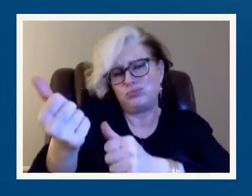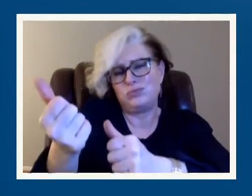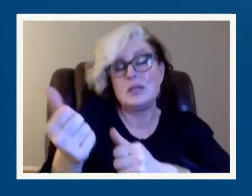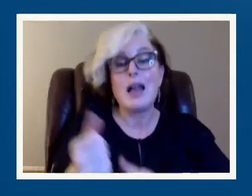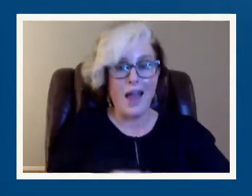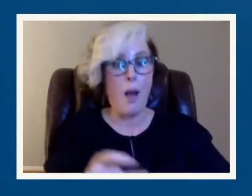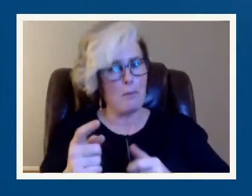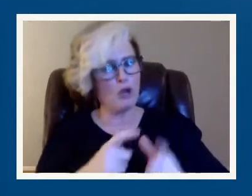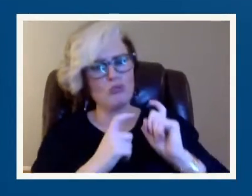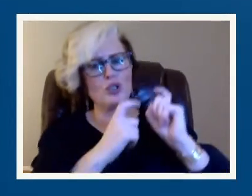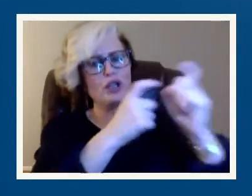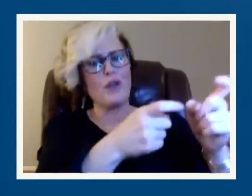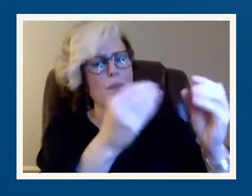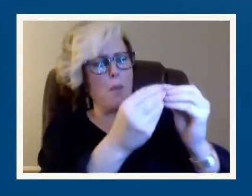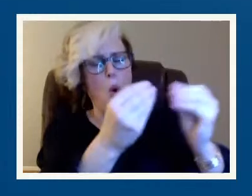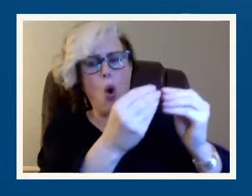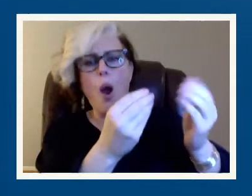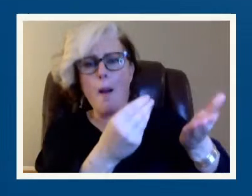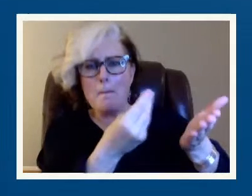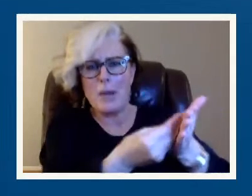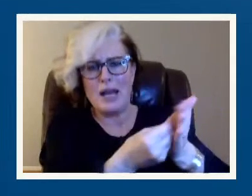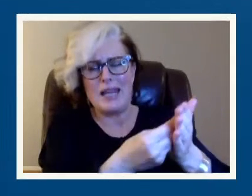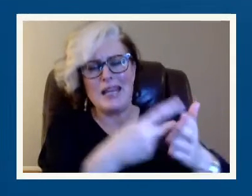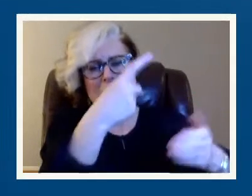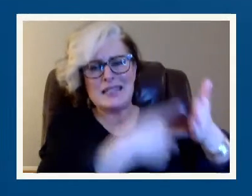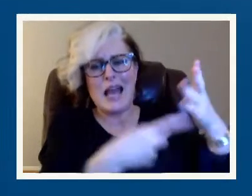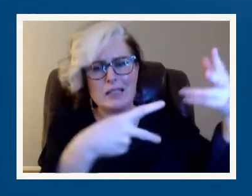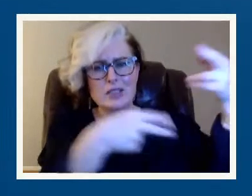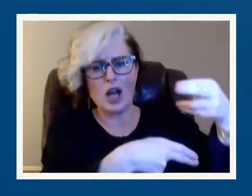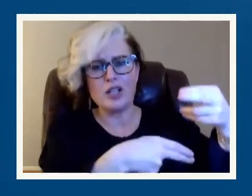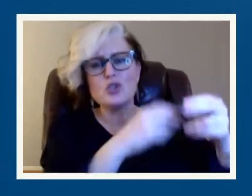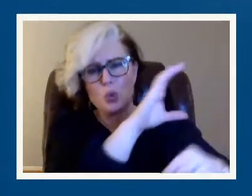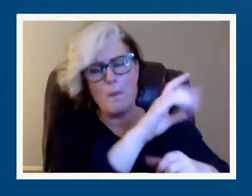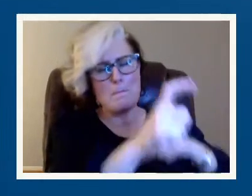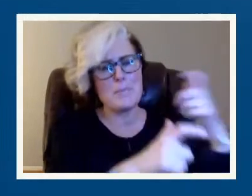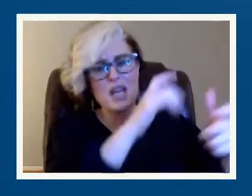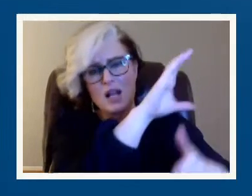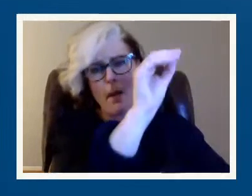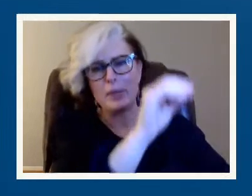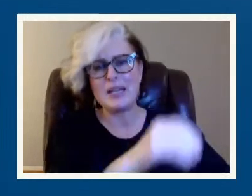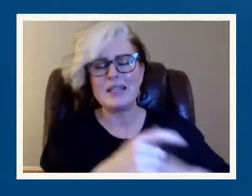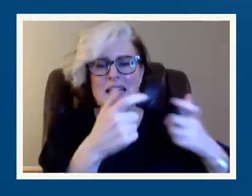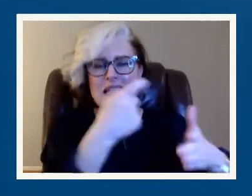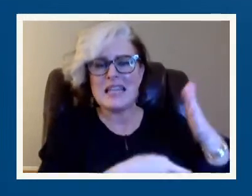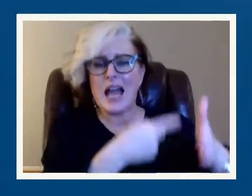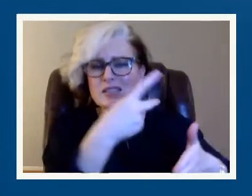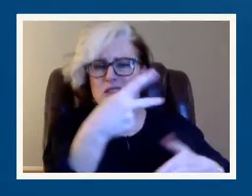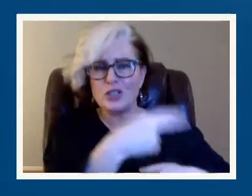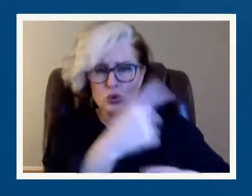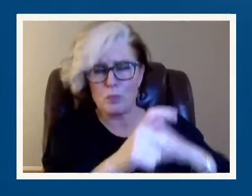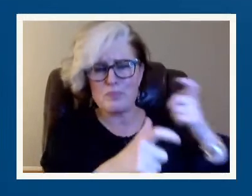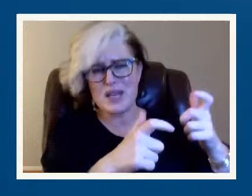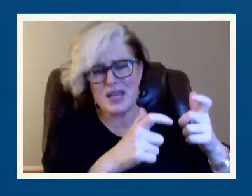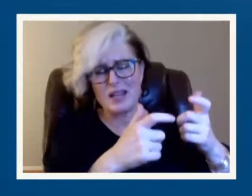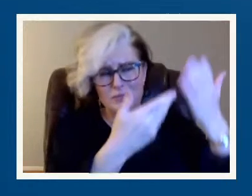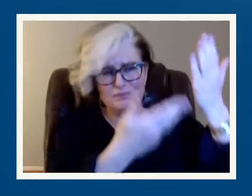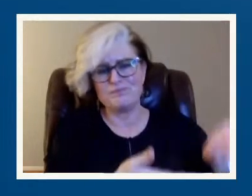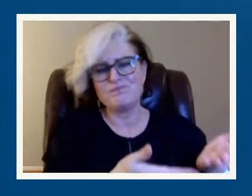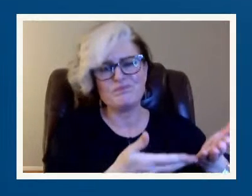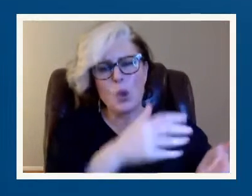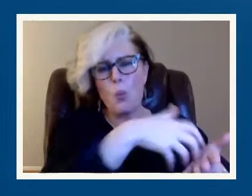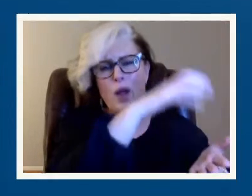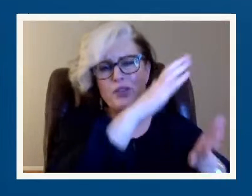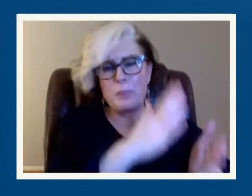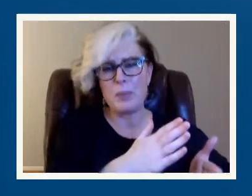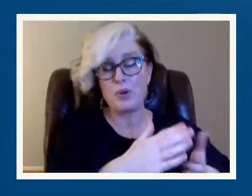giving more tax cuts to the wealthiest among us, more tax cuts to big corporations? I